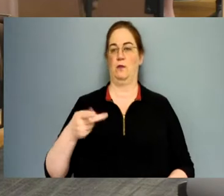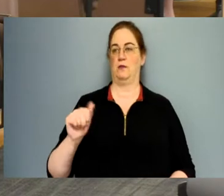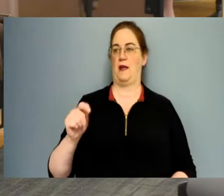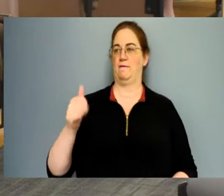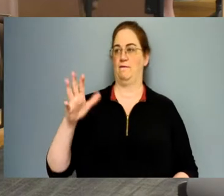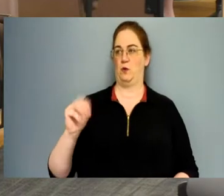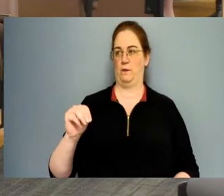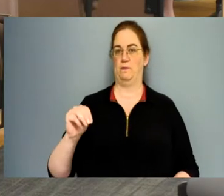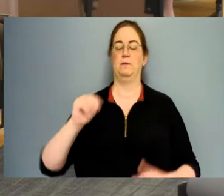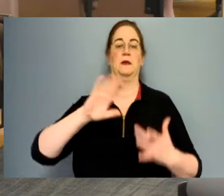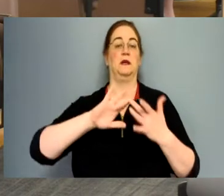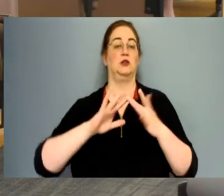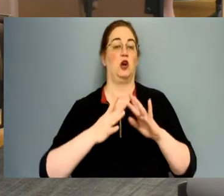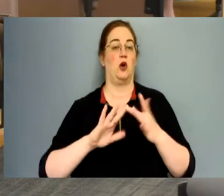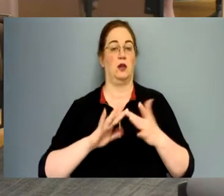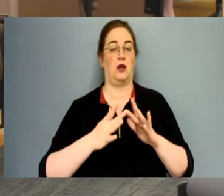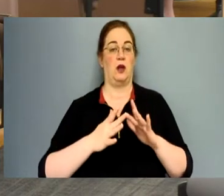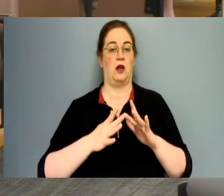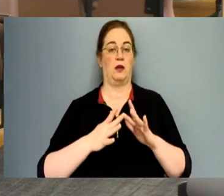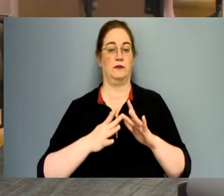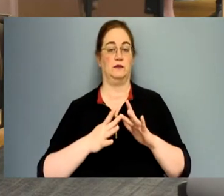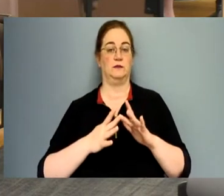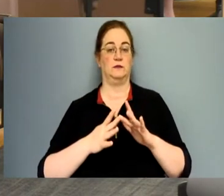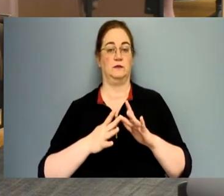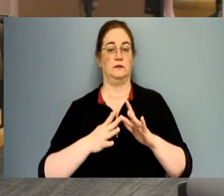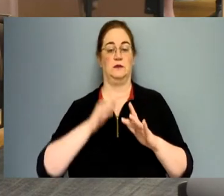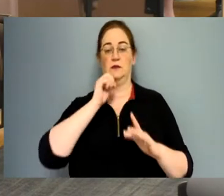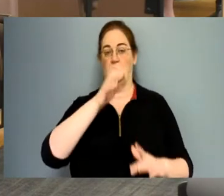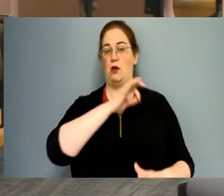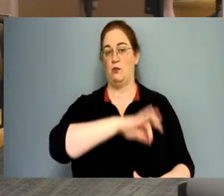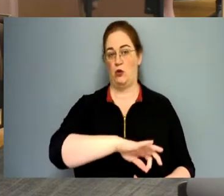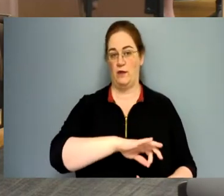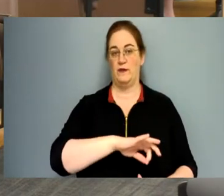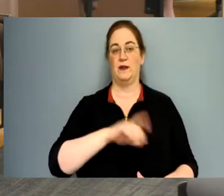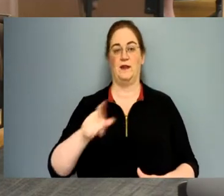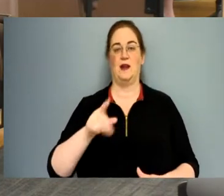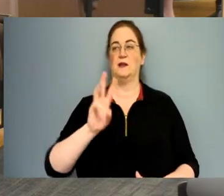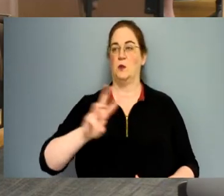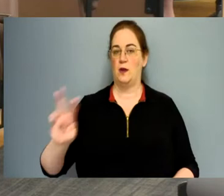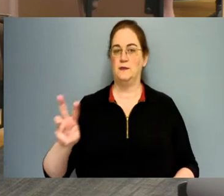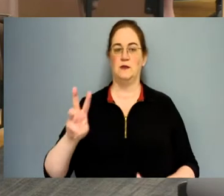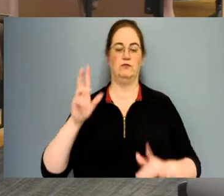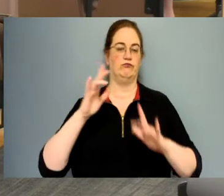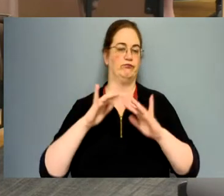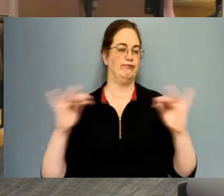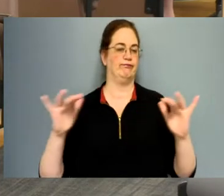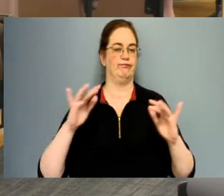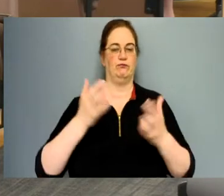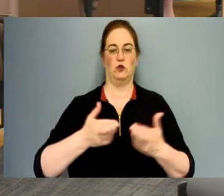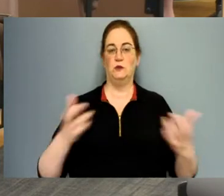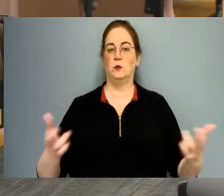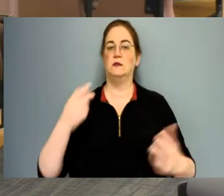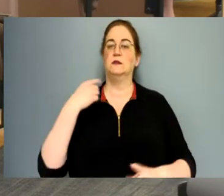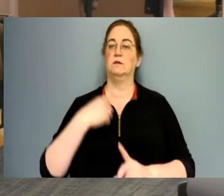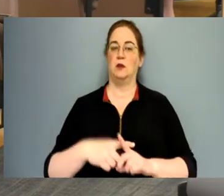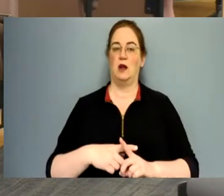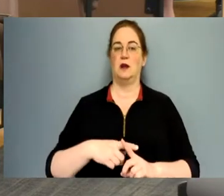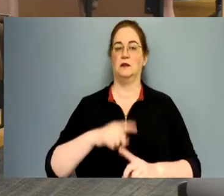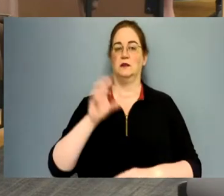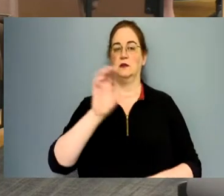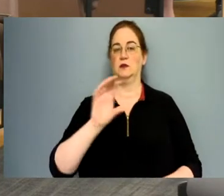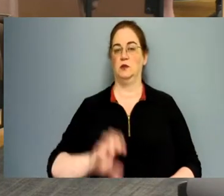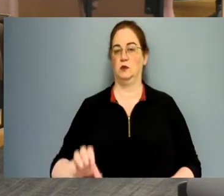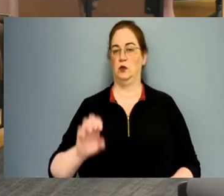is an online based nonprofit that has a website with all sorts of resources and Zoom